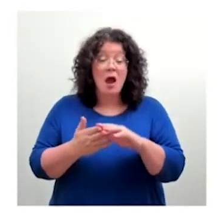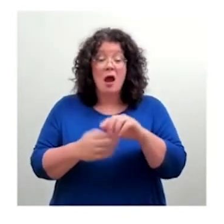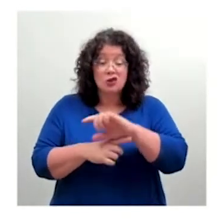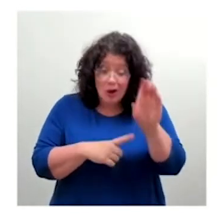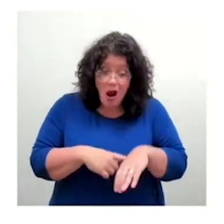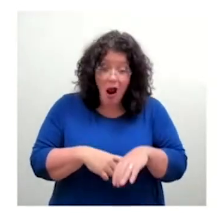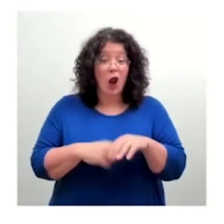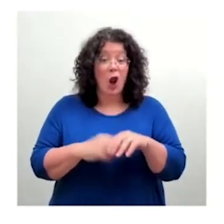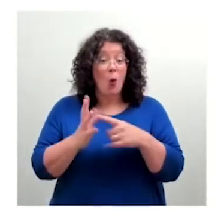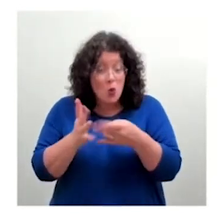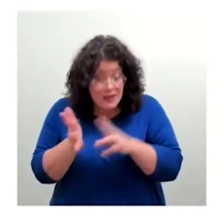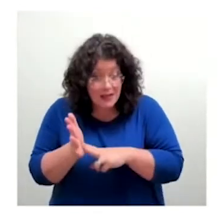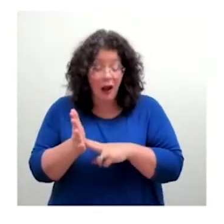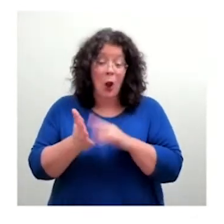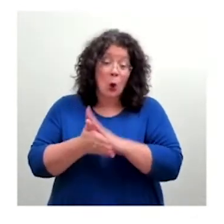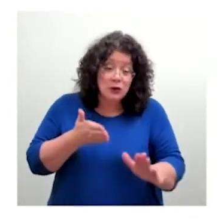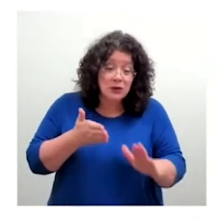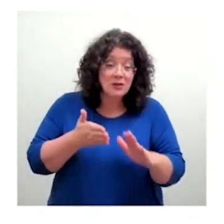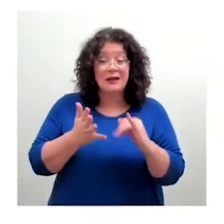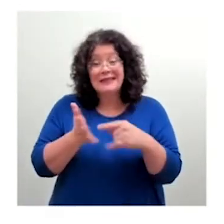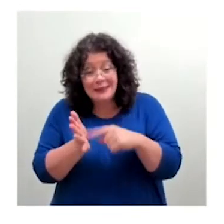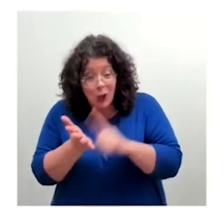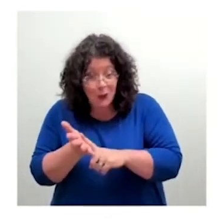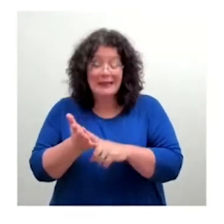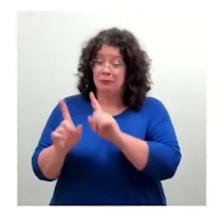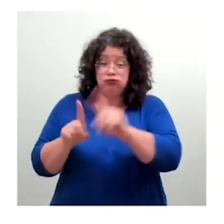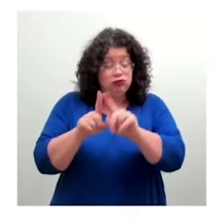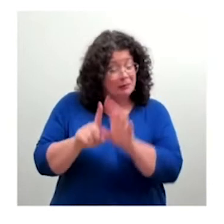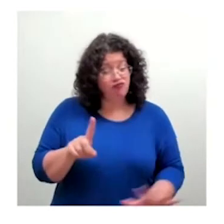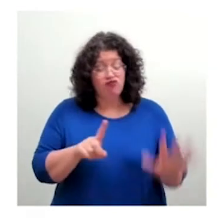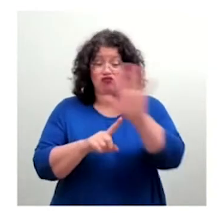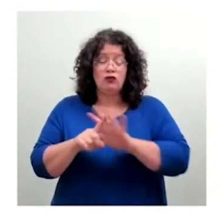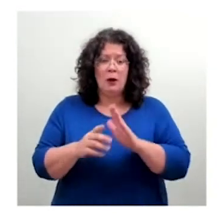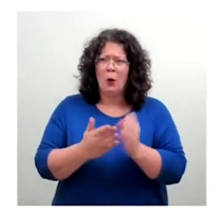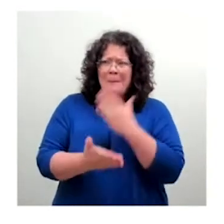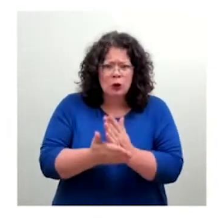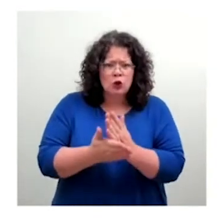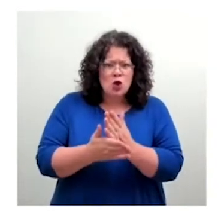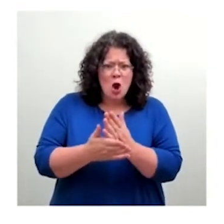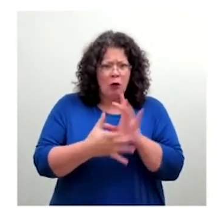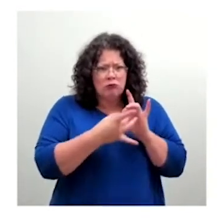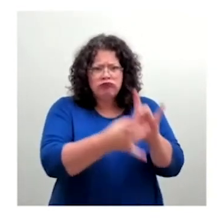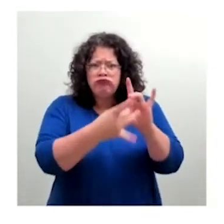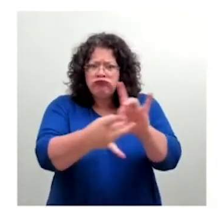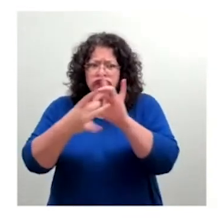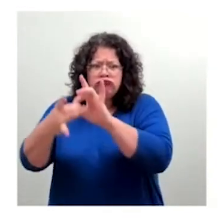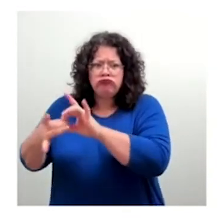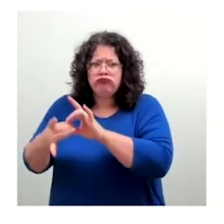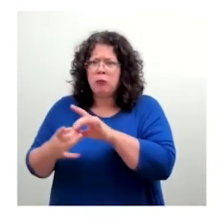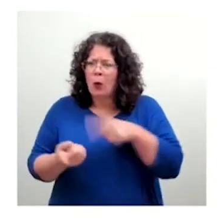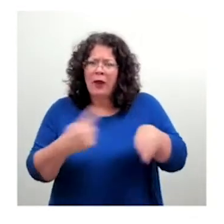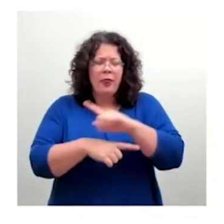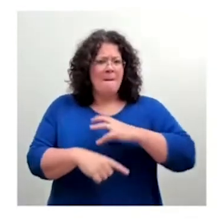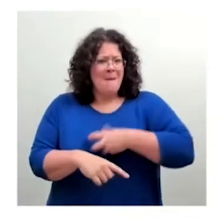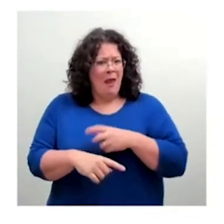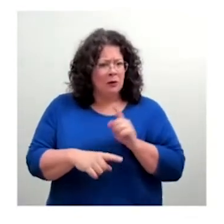country. And we've done a lot, and we're actually going to meet after this call today to go over the things that, the issues that we've been